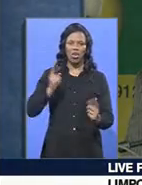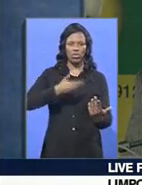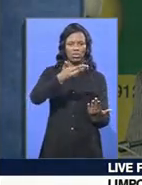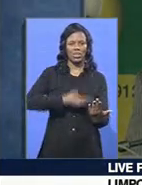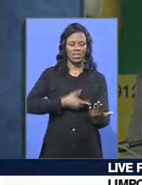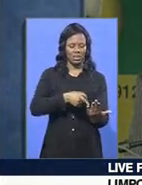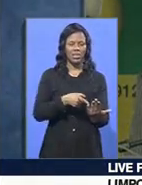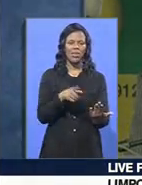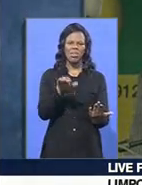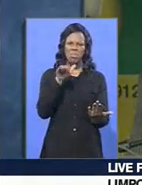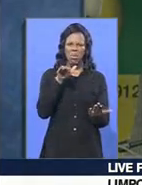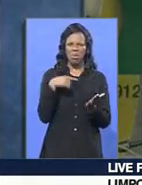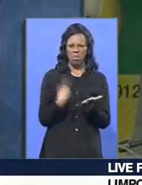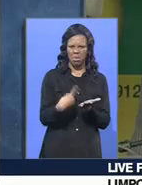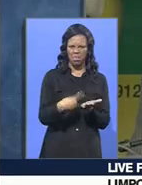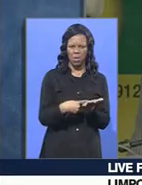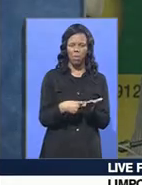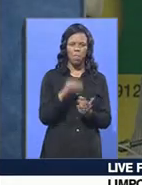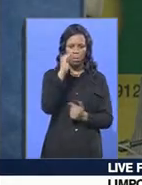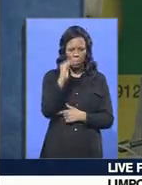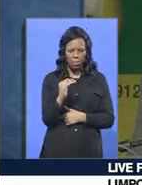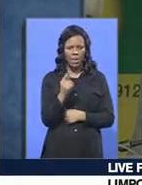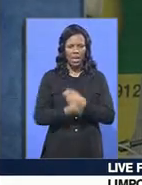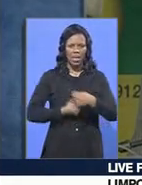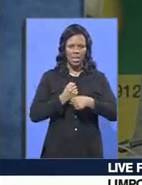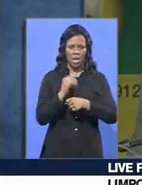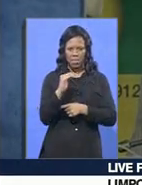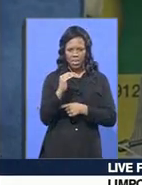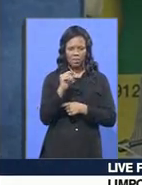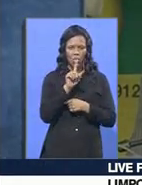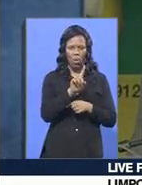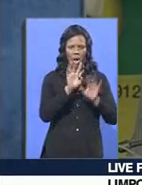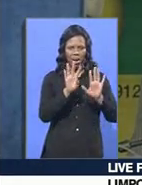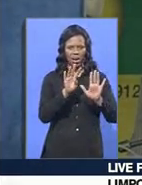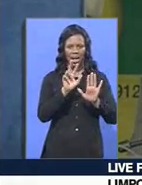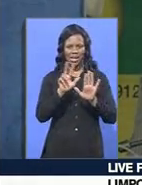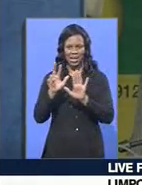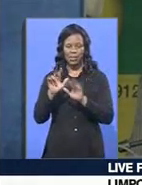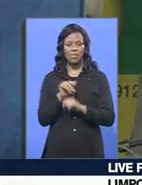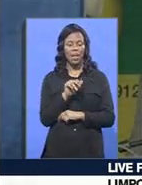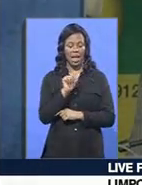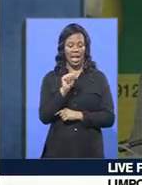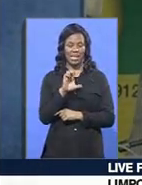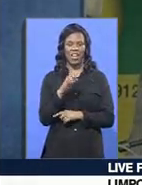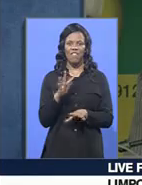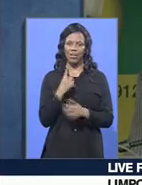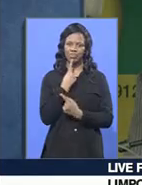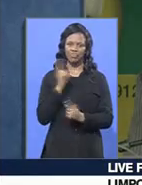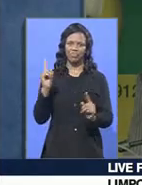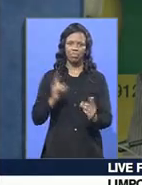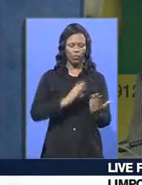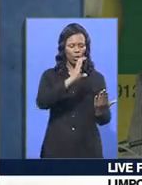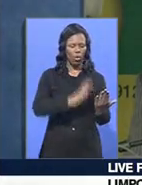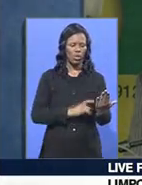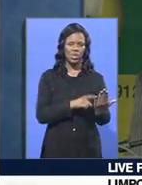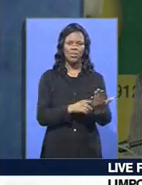In mid-1988, the African National Congress had published the constitutional